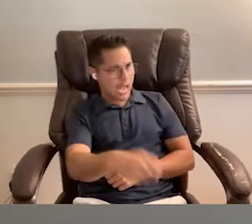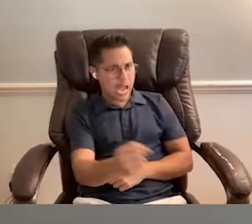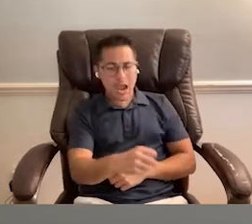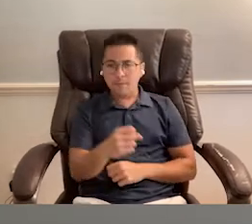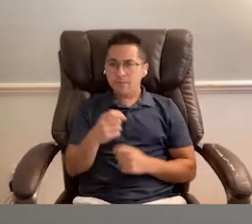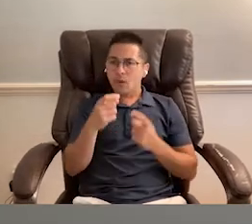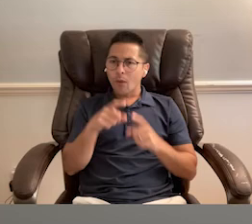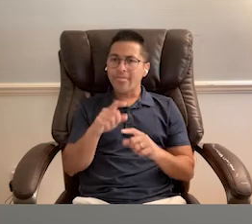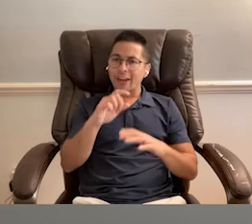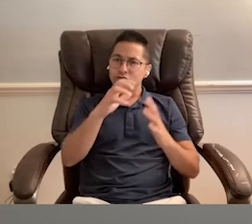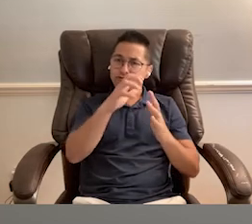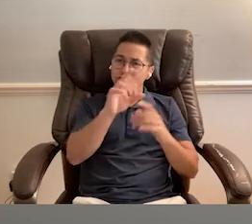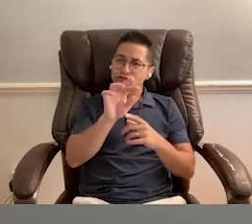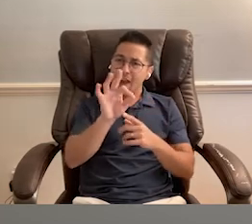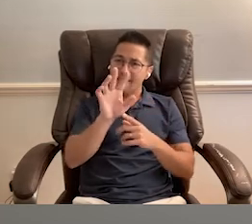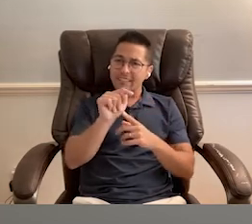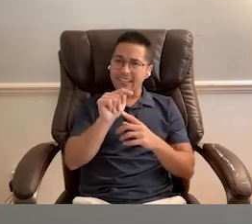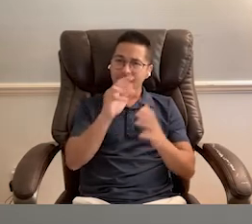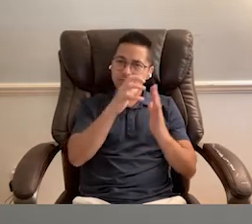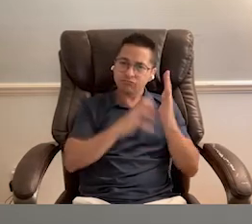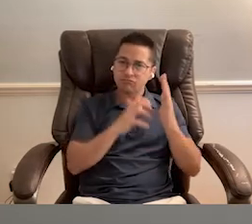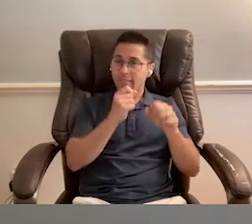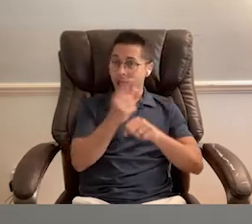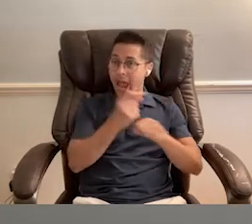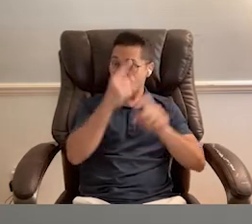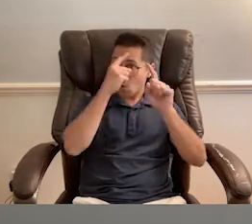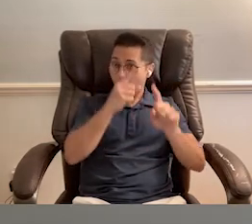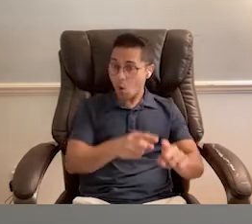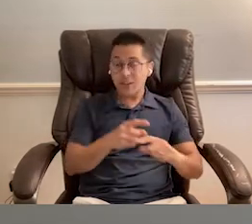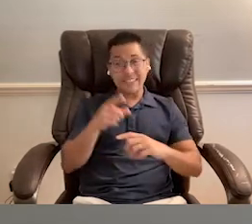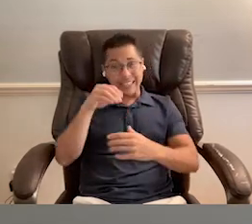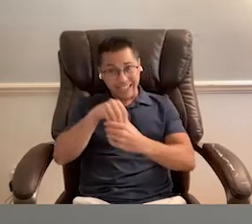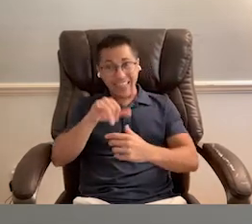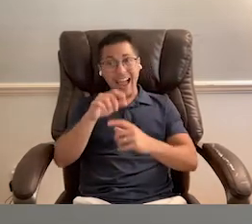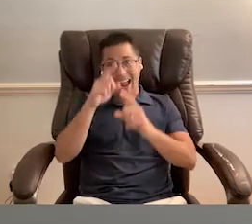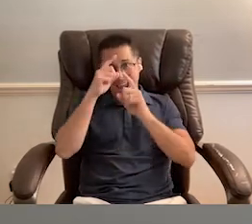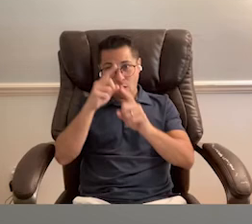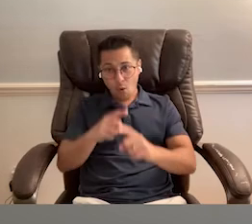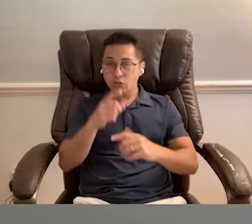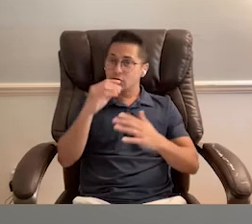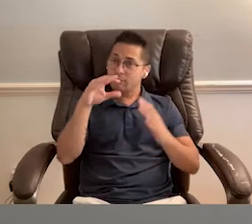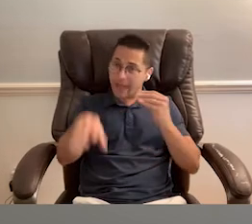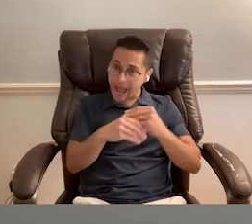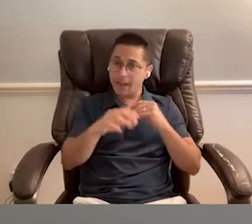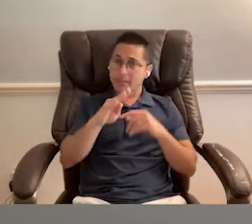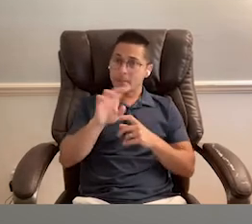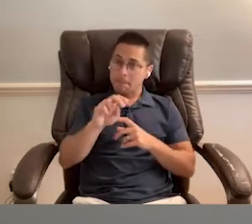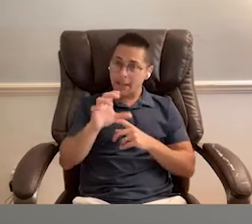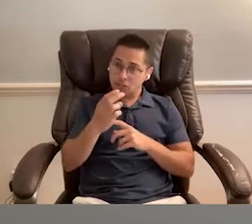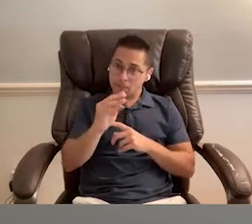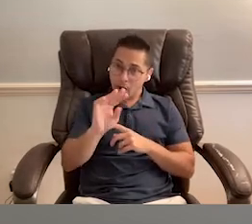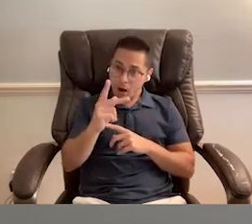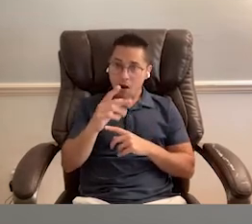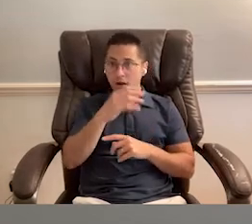Yeah, when they're drafting the annual goals, and in the annual goals you have those objectives and benchmarks. If